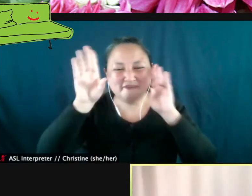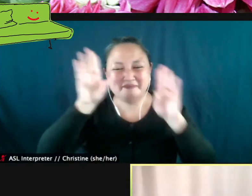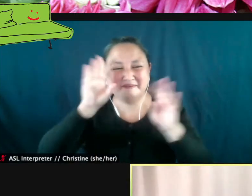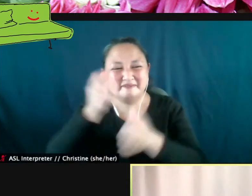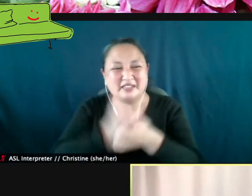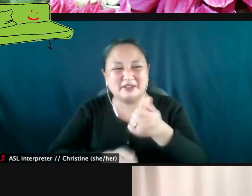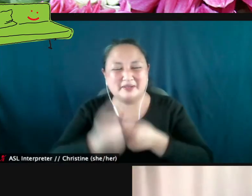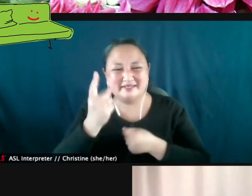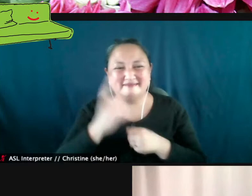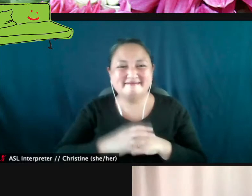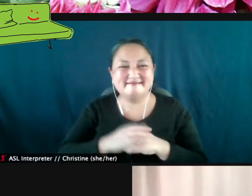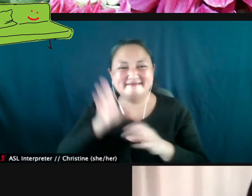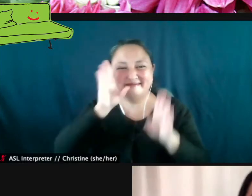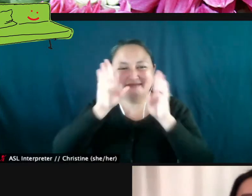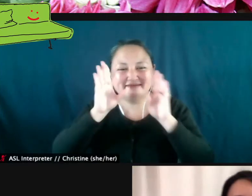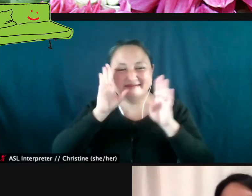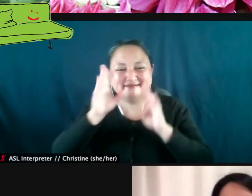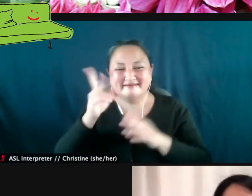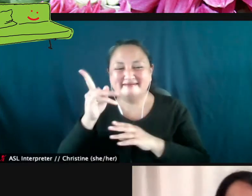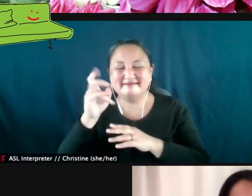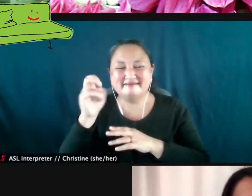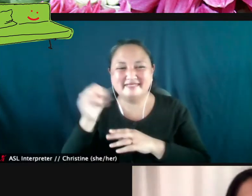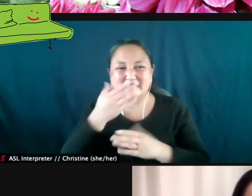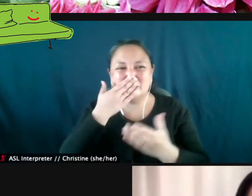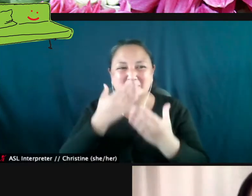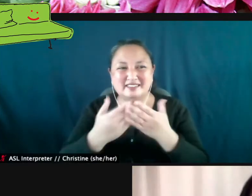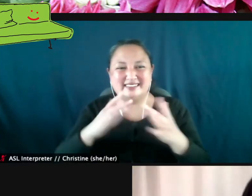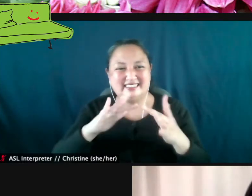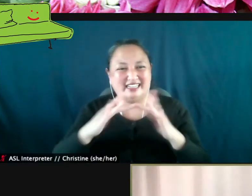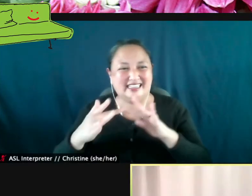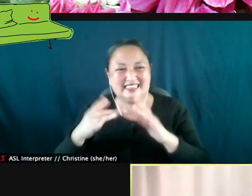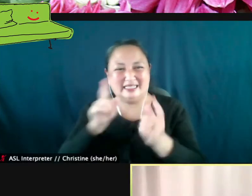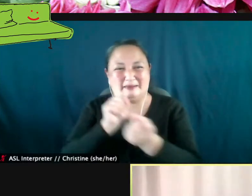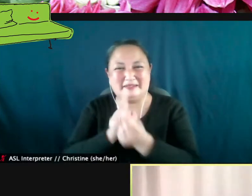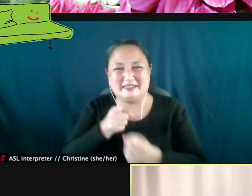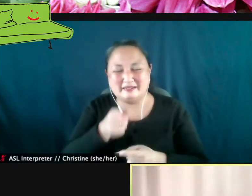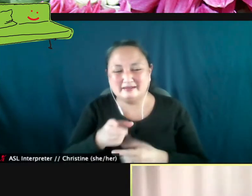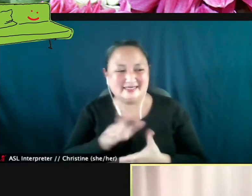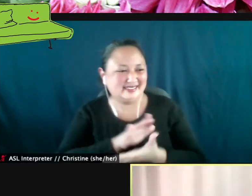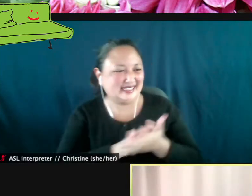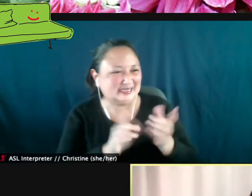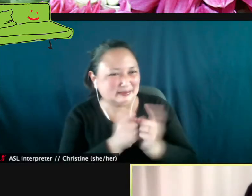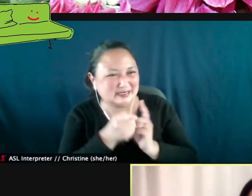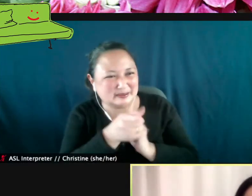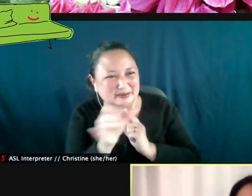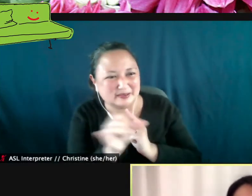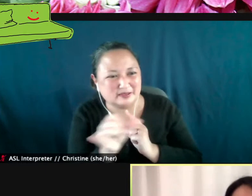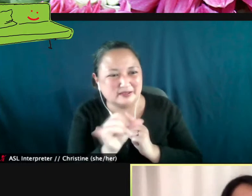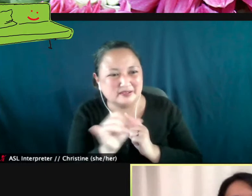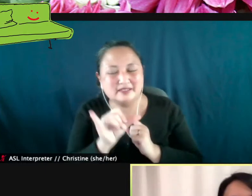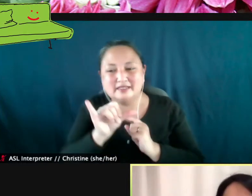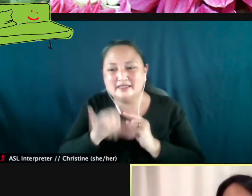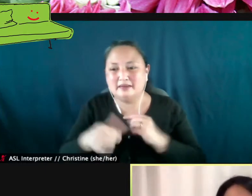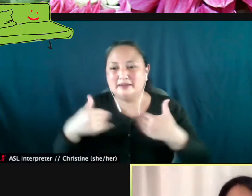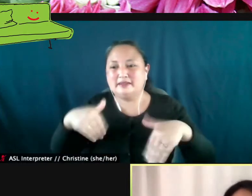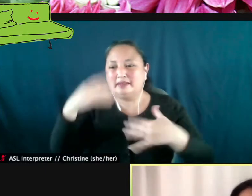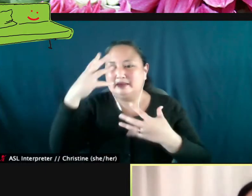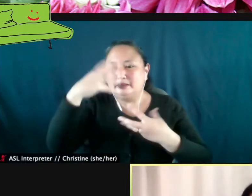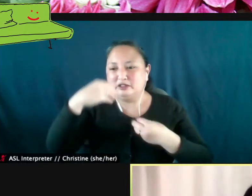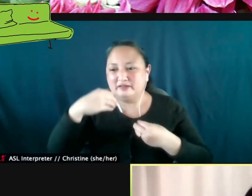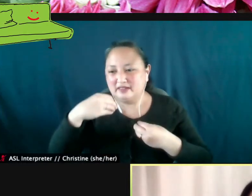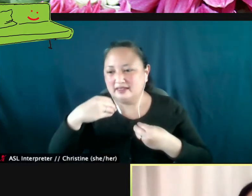Hello. Hi, Karen. So good to digitally meet you. It's so nice to digitally meet you too. That was